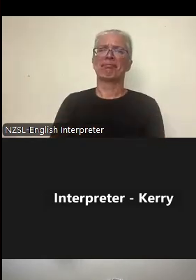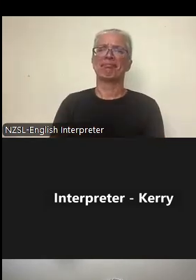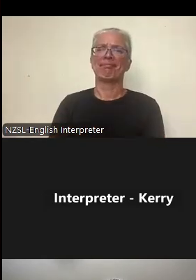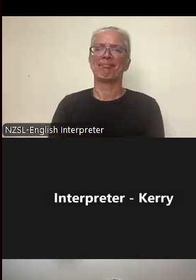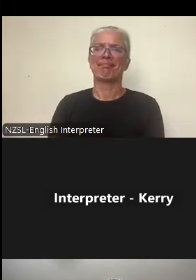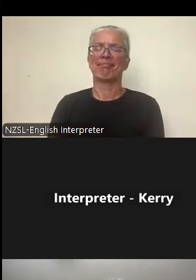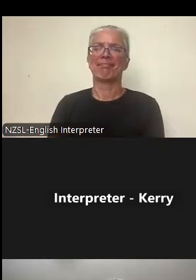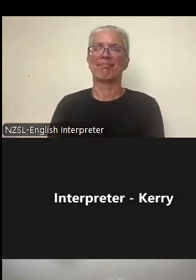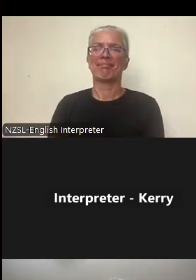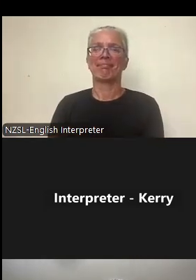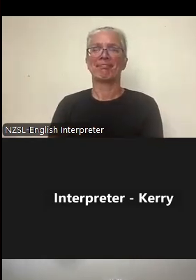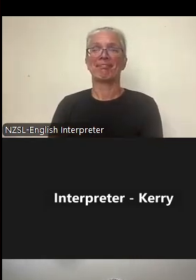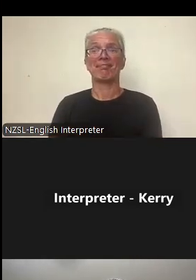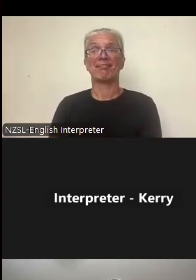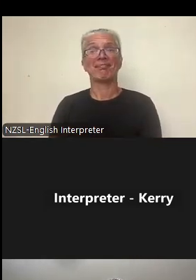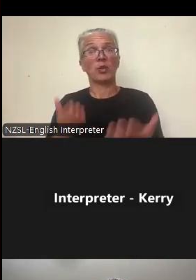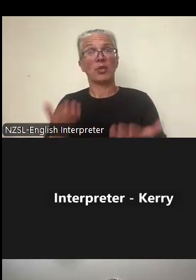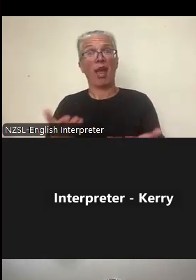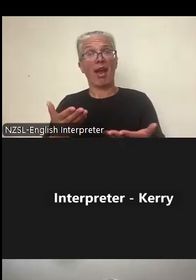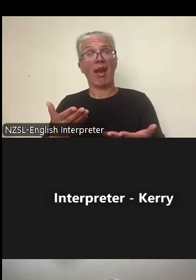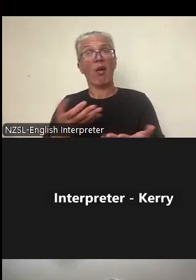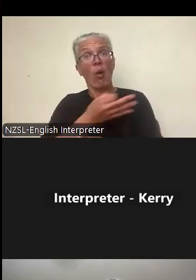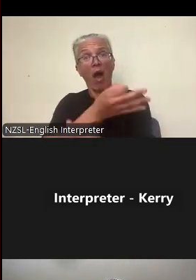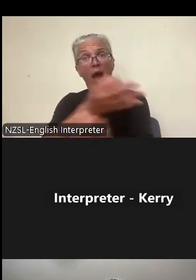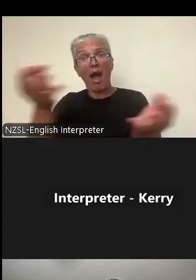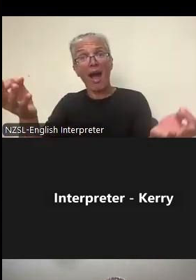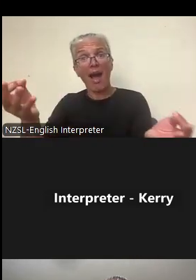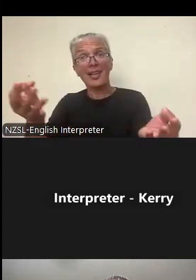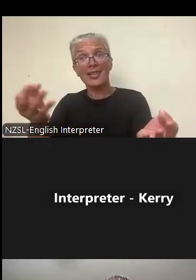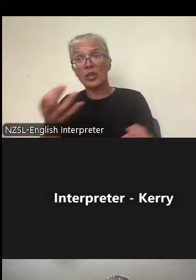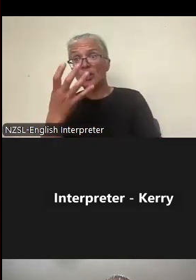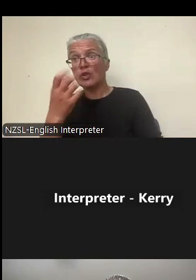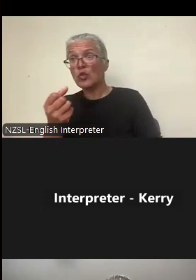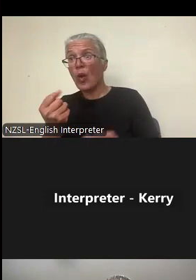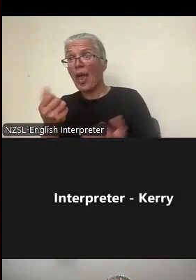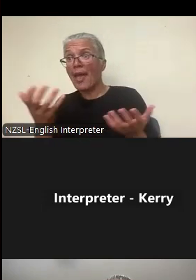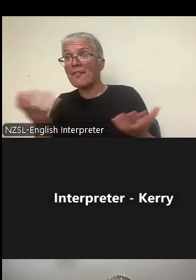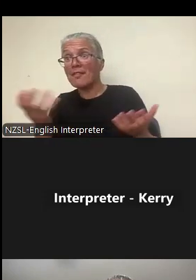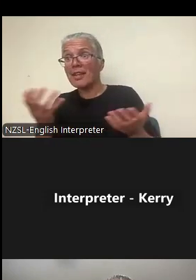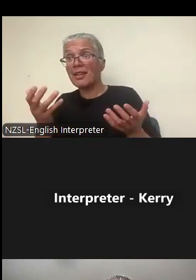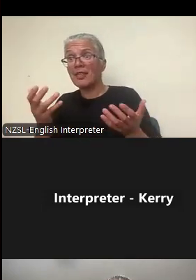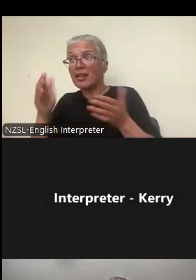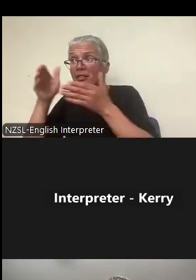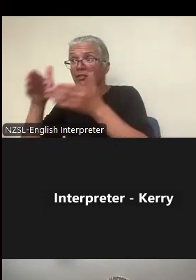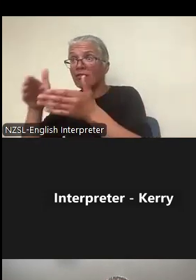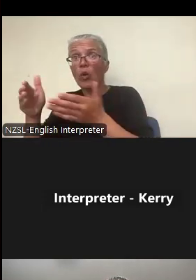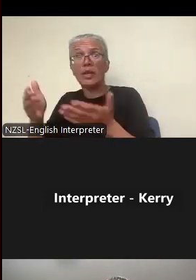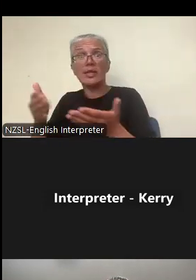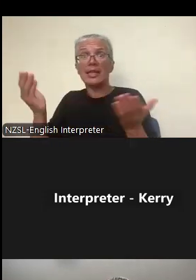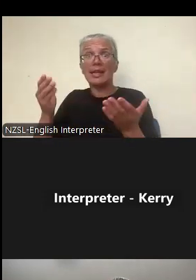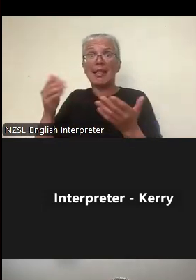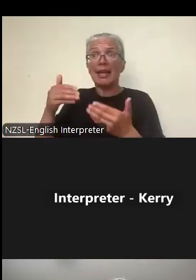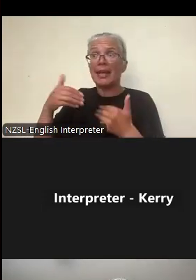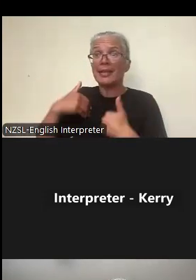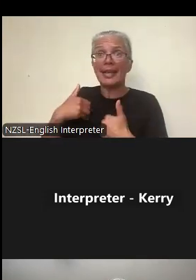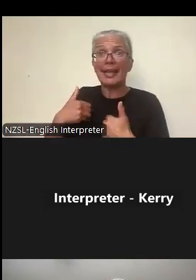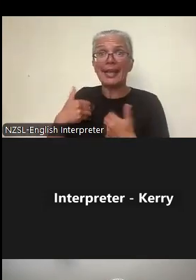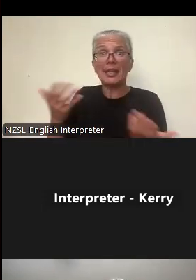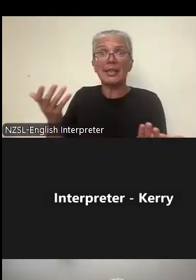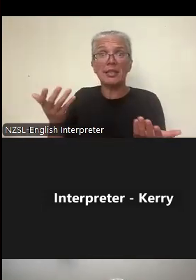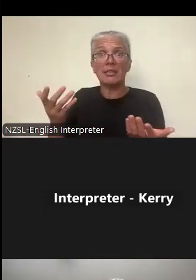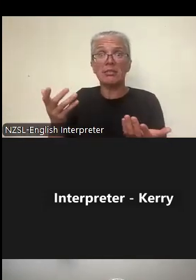So now do you have a focus or need that you could use the social proof model for? What is your why?